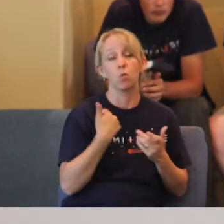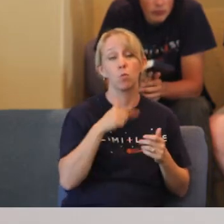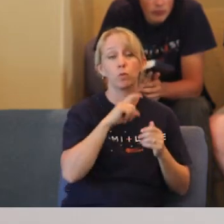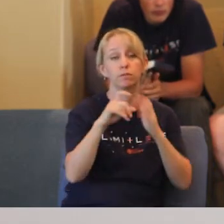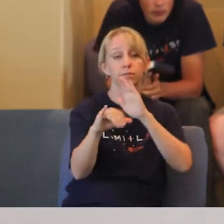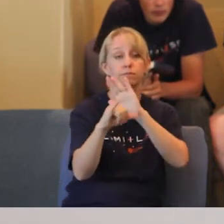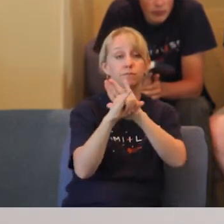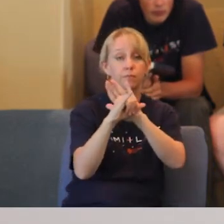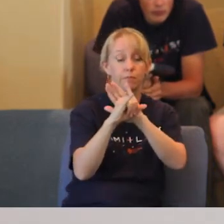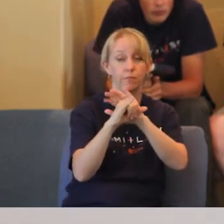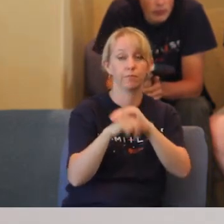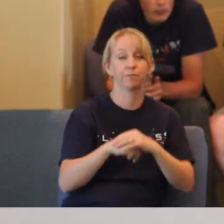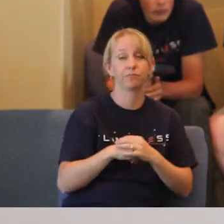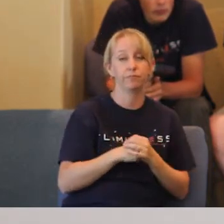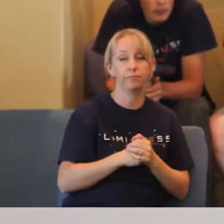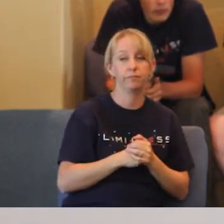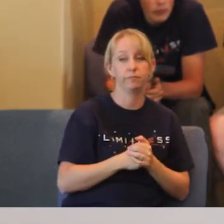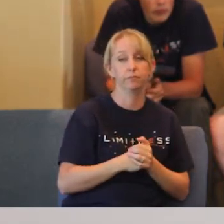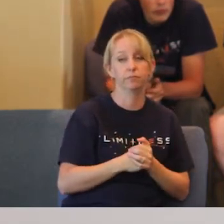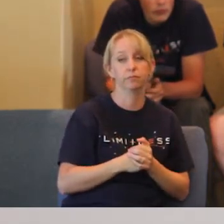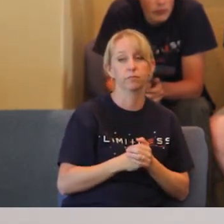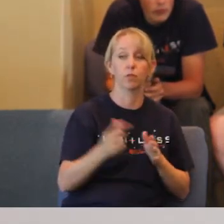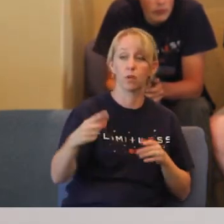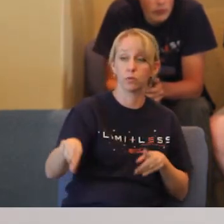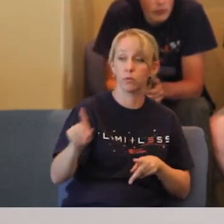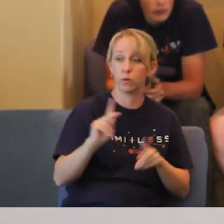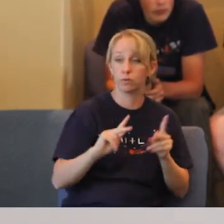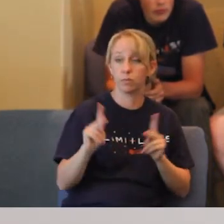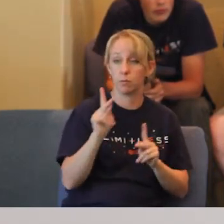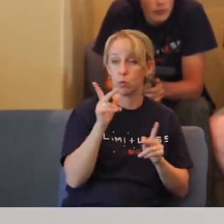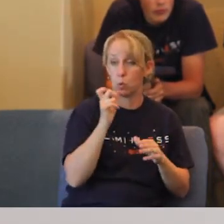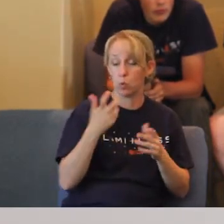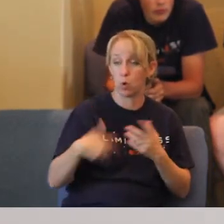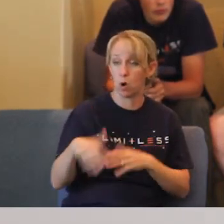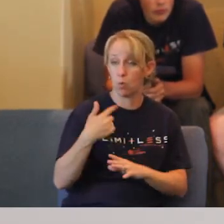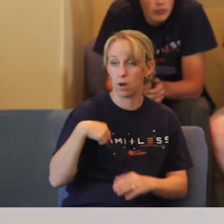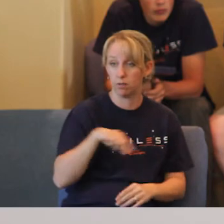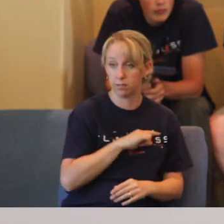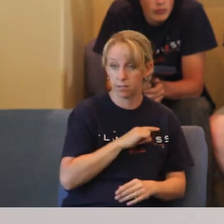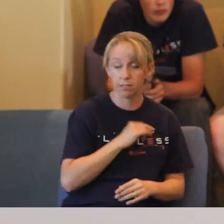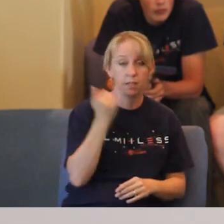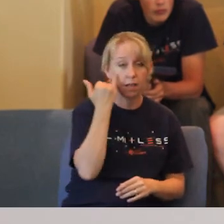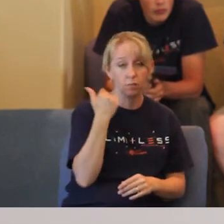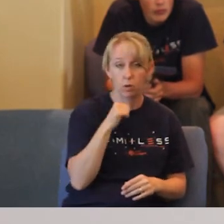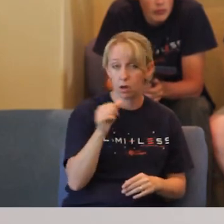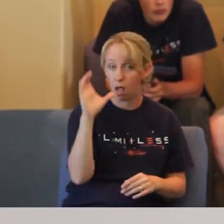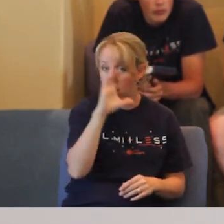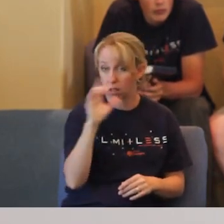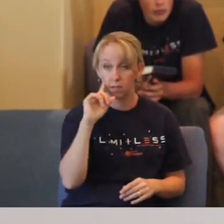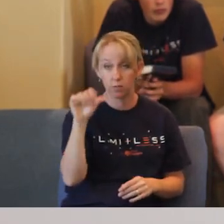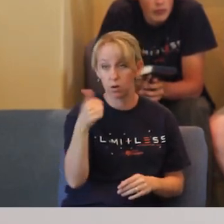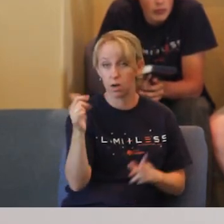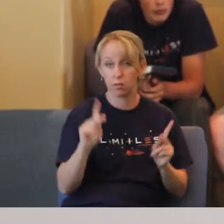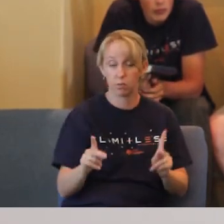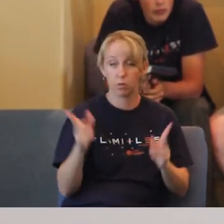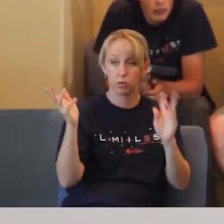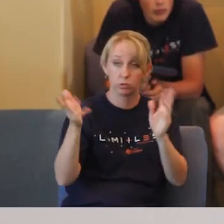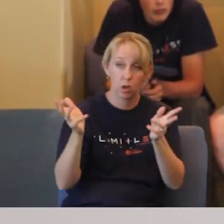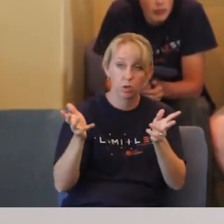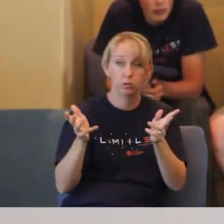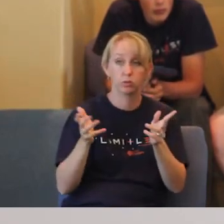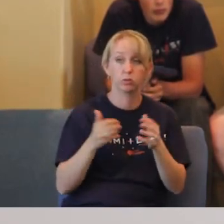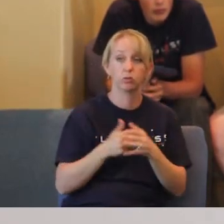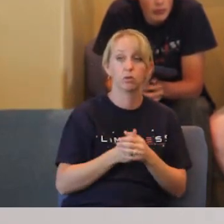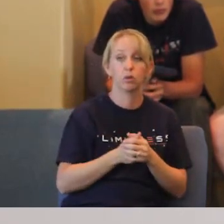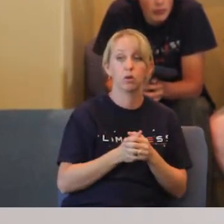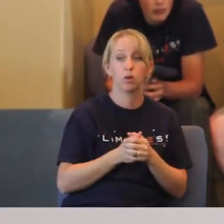those around us. Because if we're not looking for somebody to talk to minister to touch, to impact,